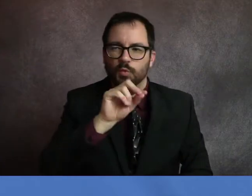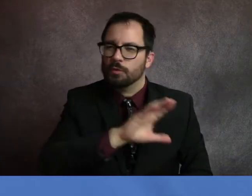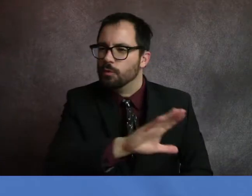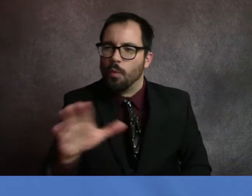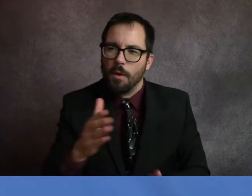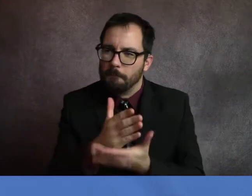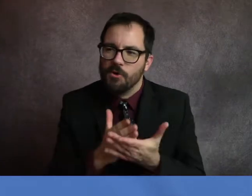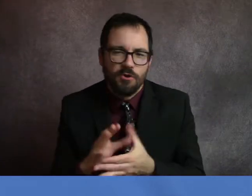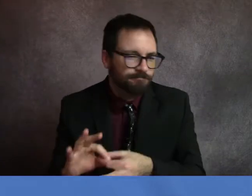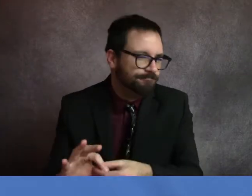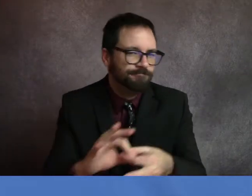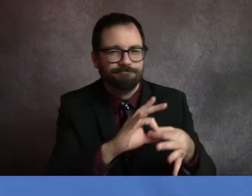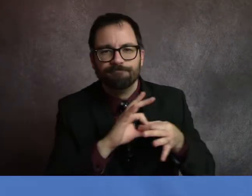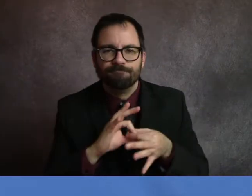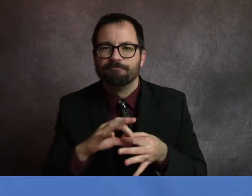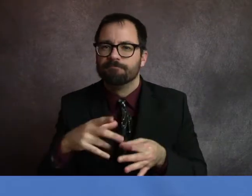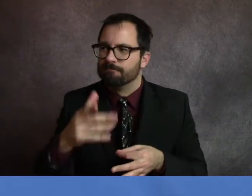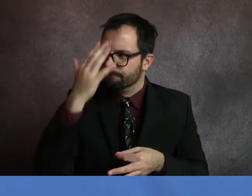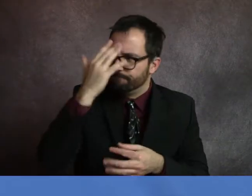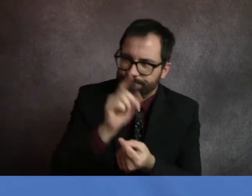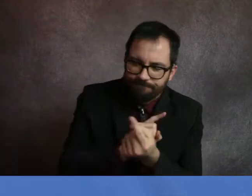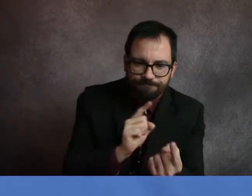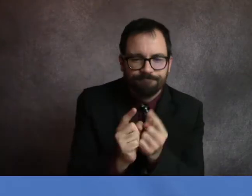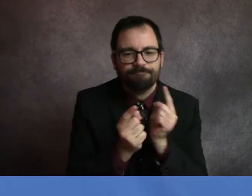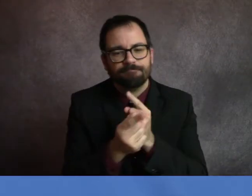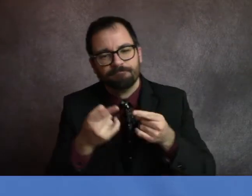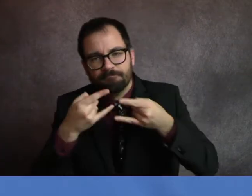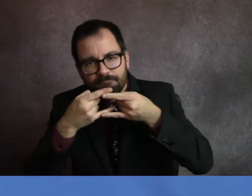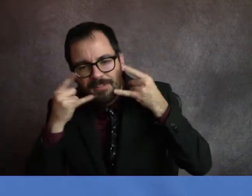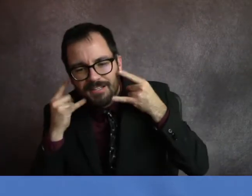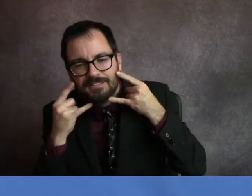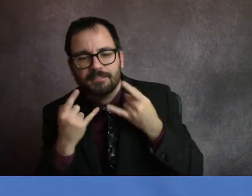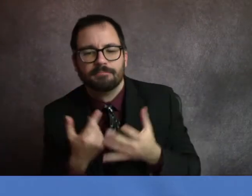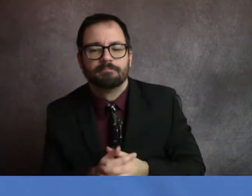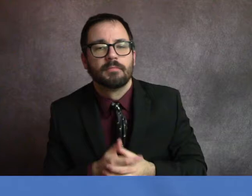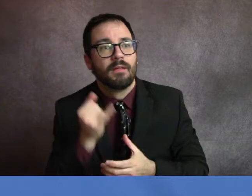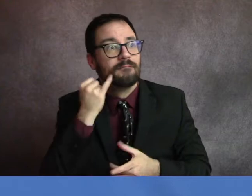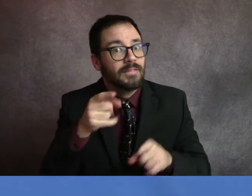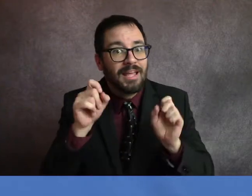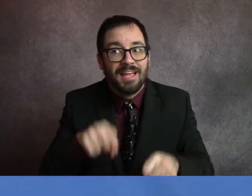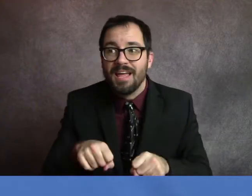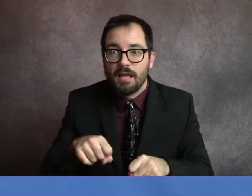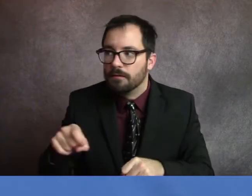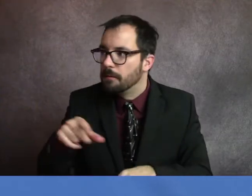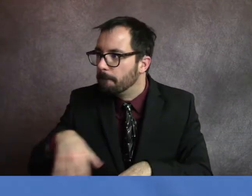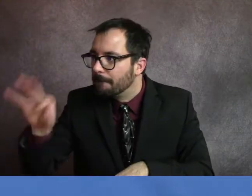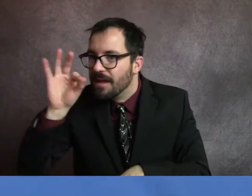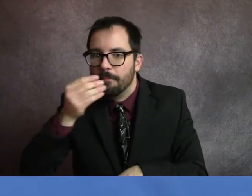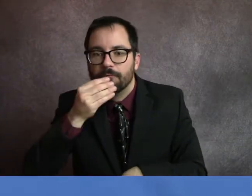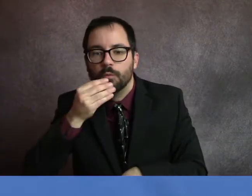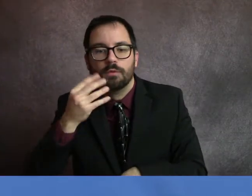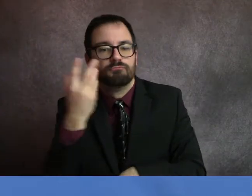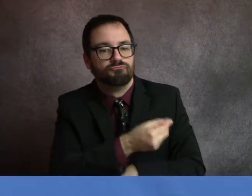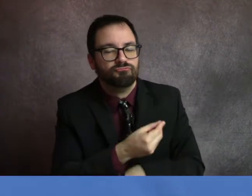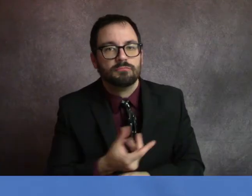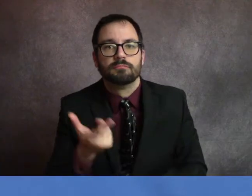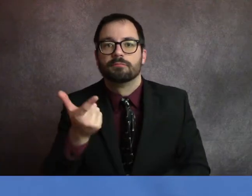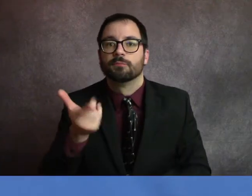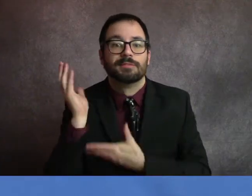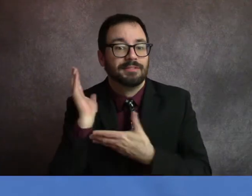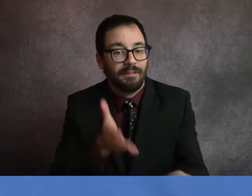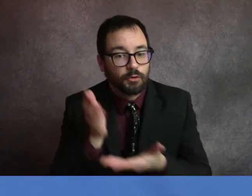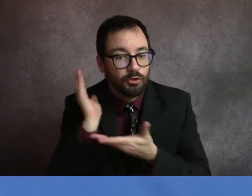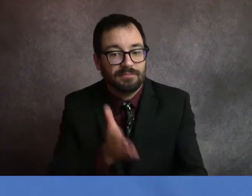whatever possible, use takeout and delivery services to give our businesses business, but also allowing people to have safe